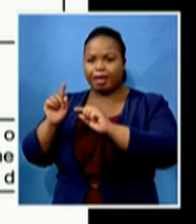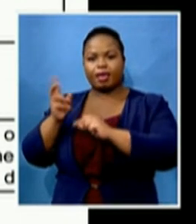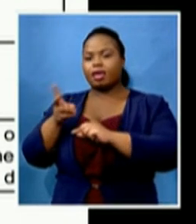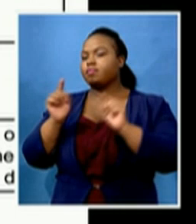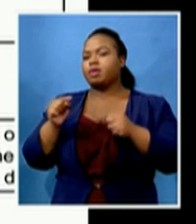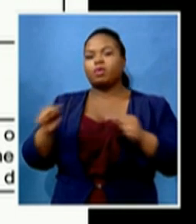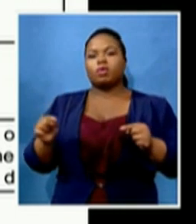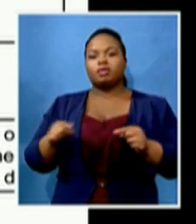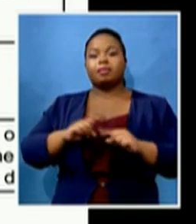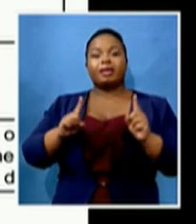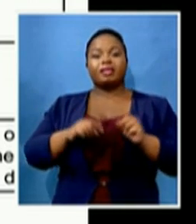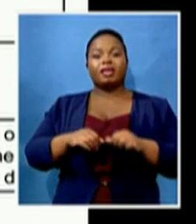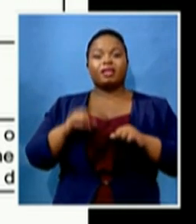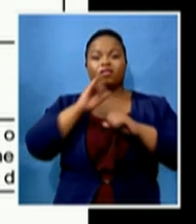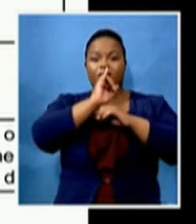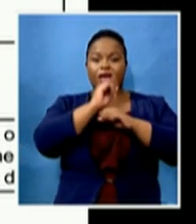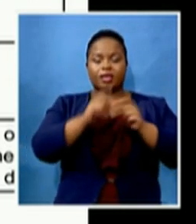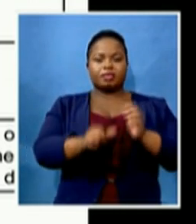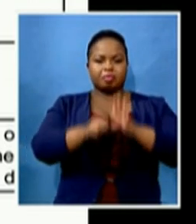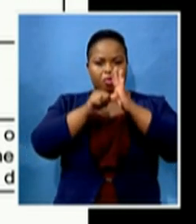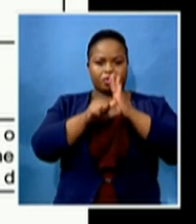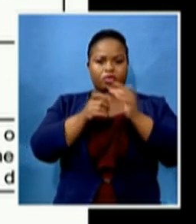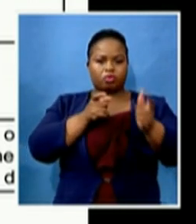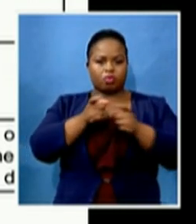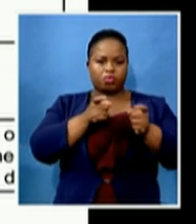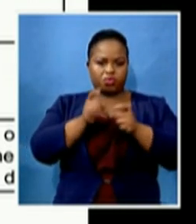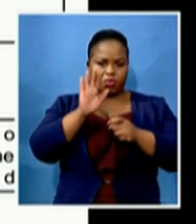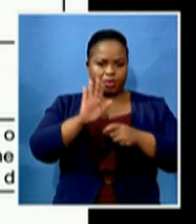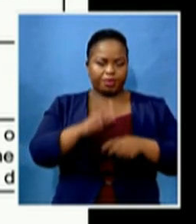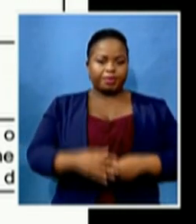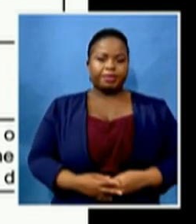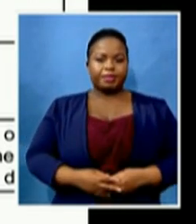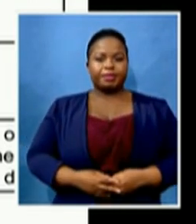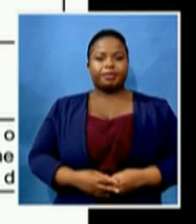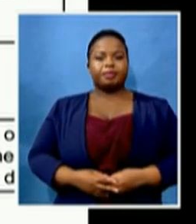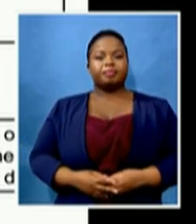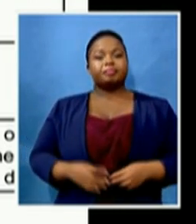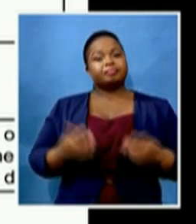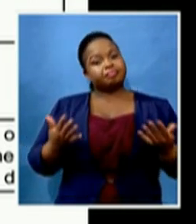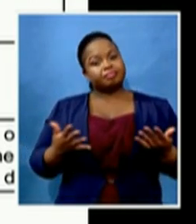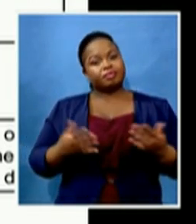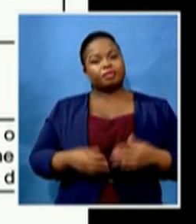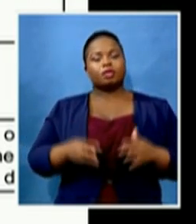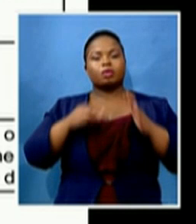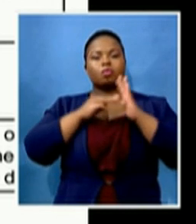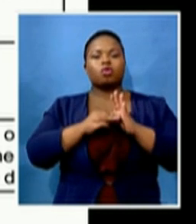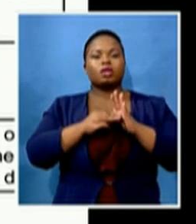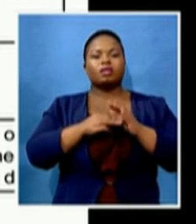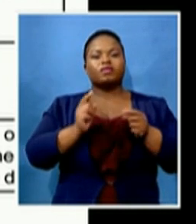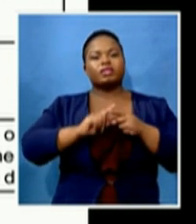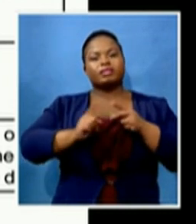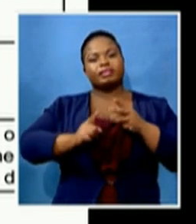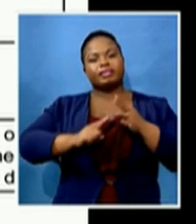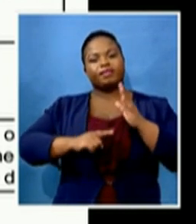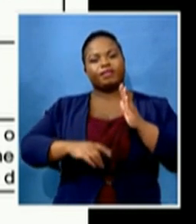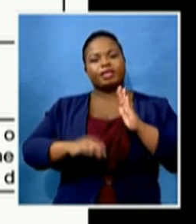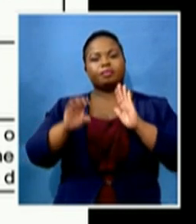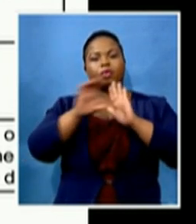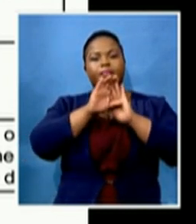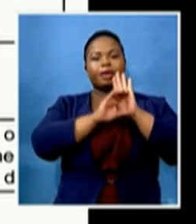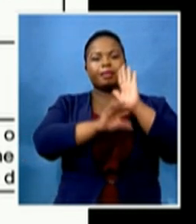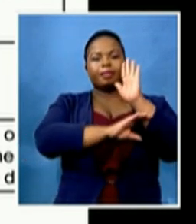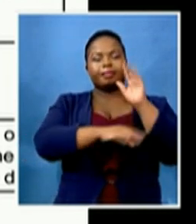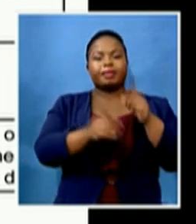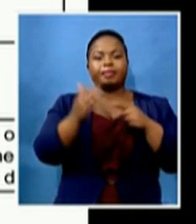So of course, the model has a number of parameters, but two are the most important ones. One is what we call